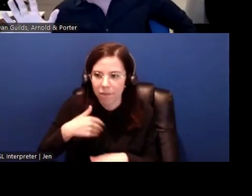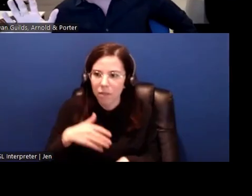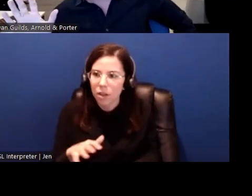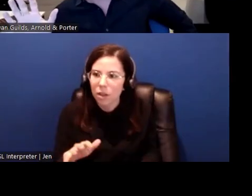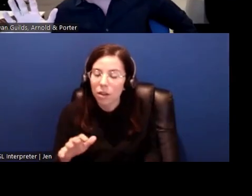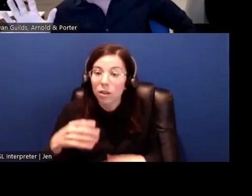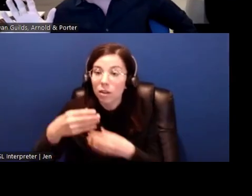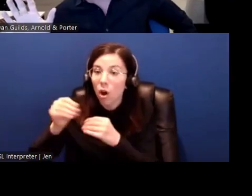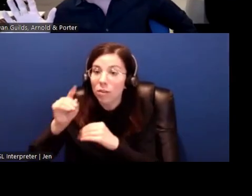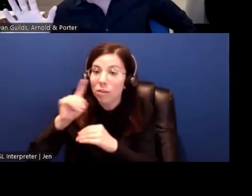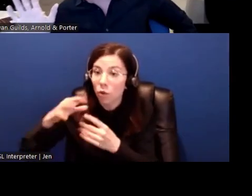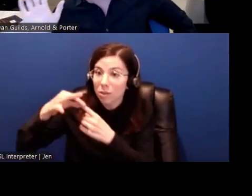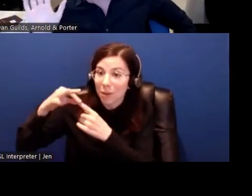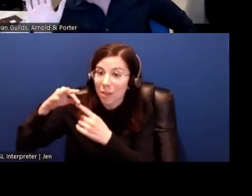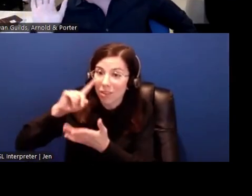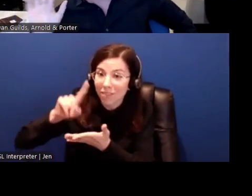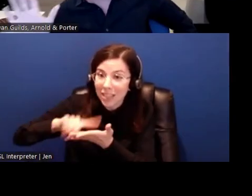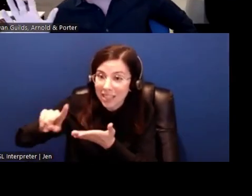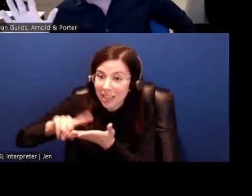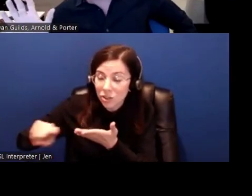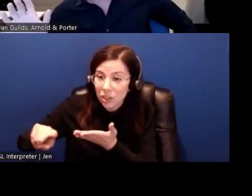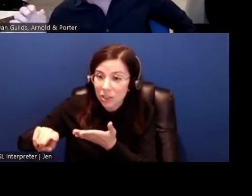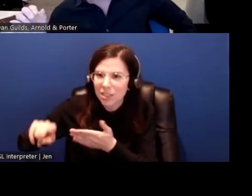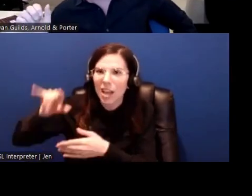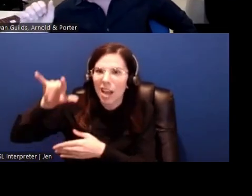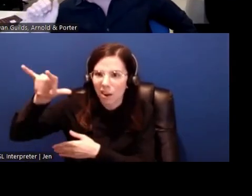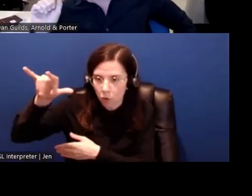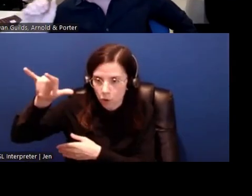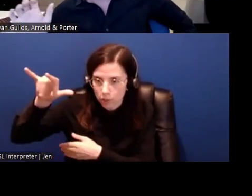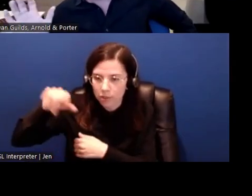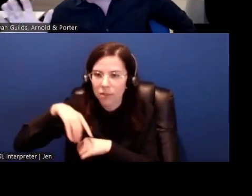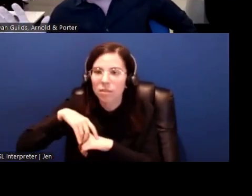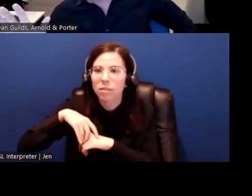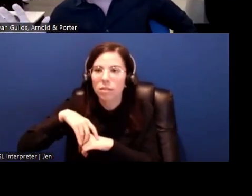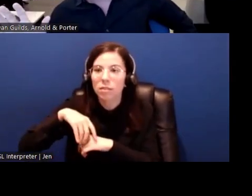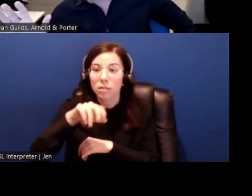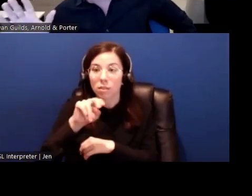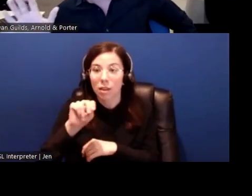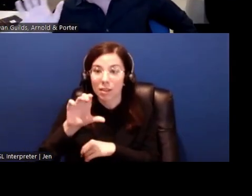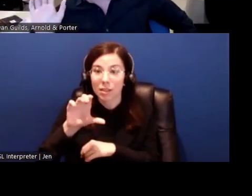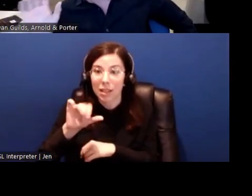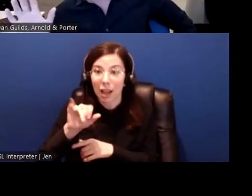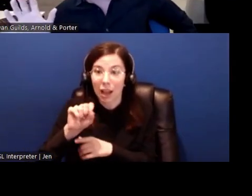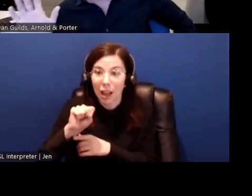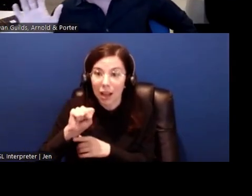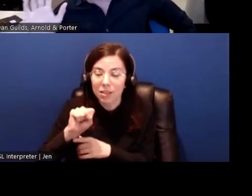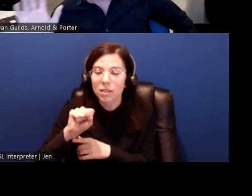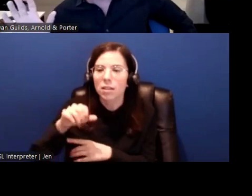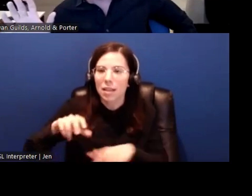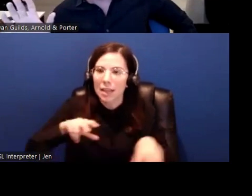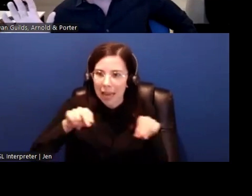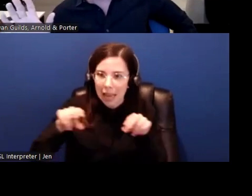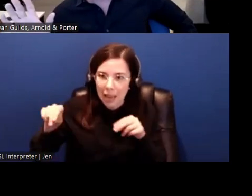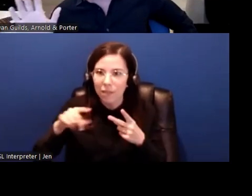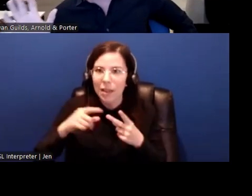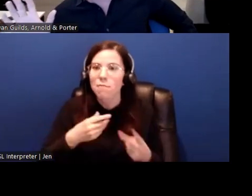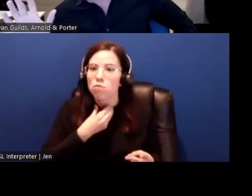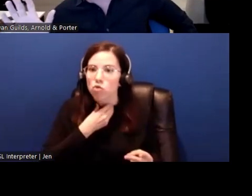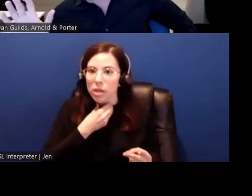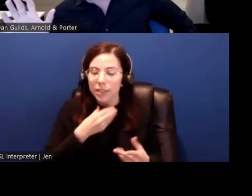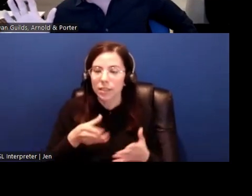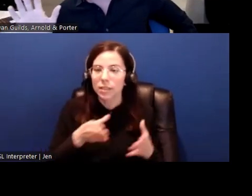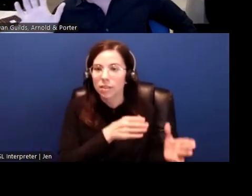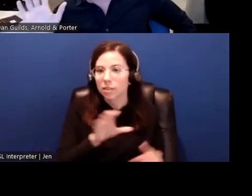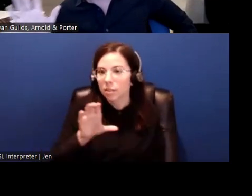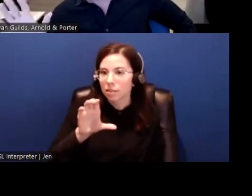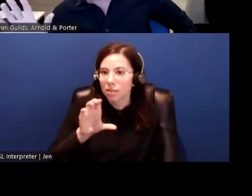Office of Special Investigations, that's the Air Force, NCIS, which is the Navy and Marine Corps,